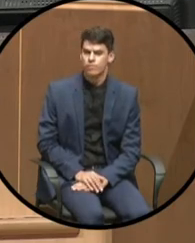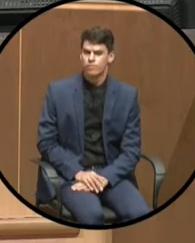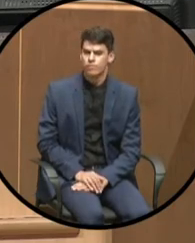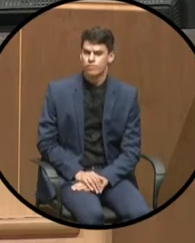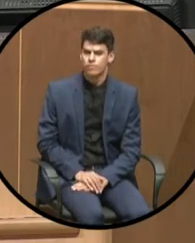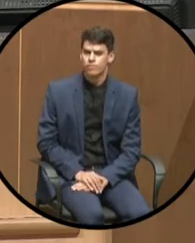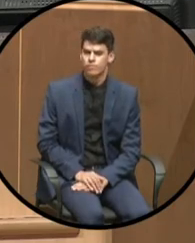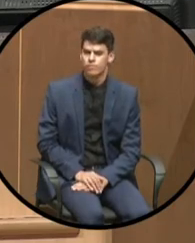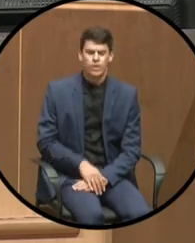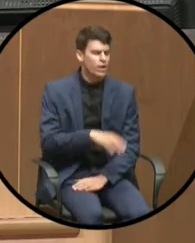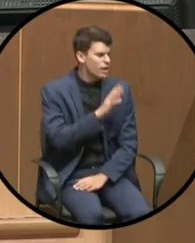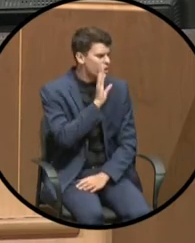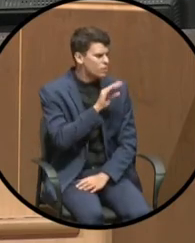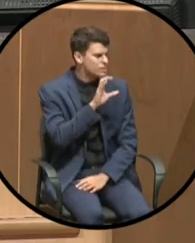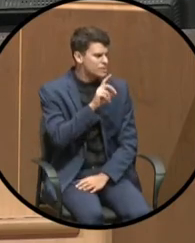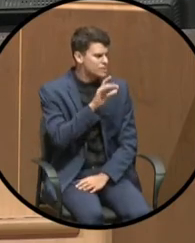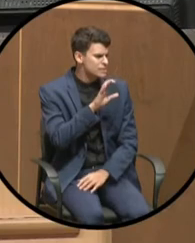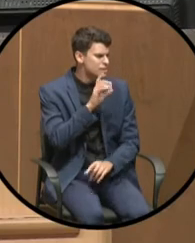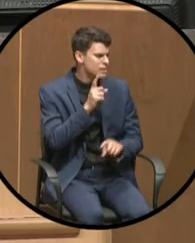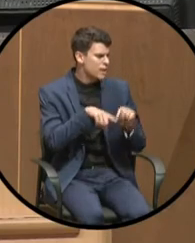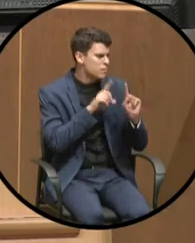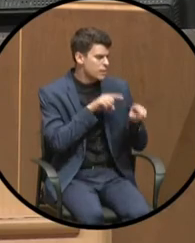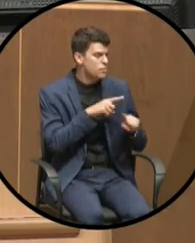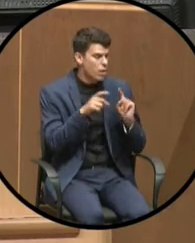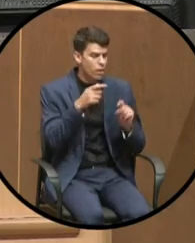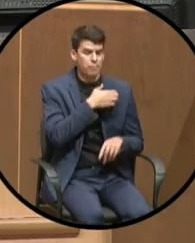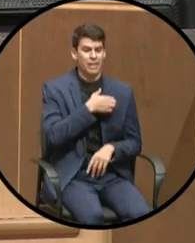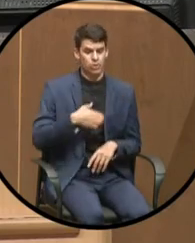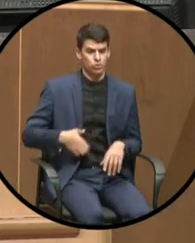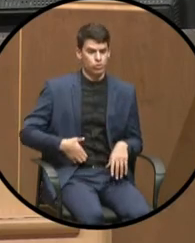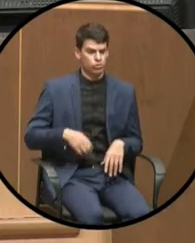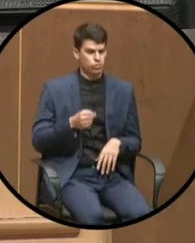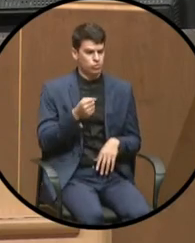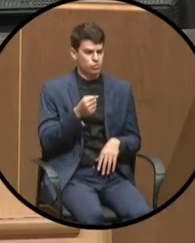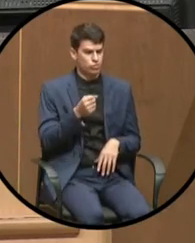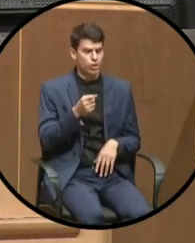The CDC can't mandate, but the mayor. So